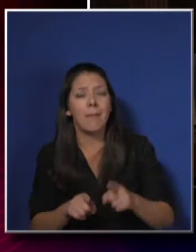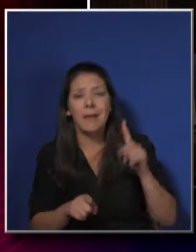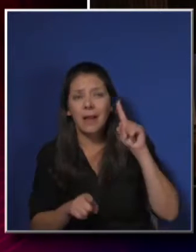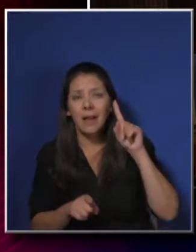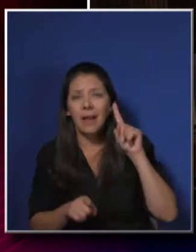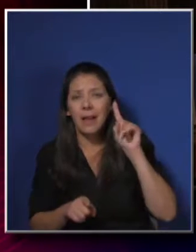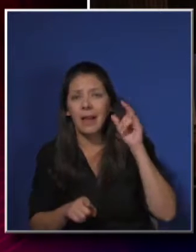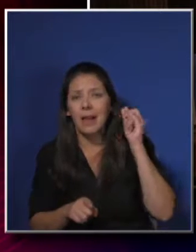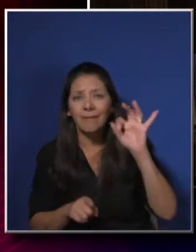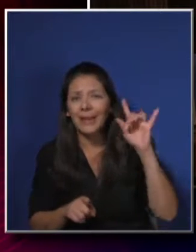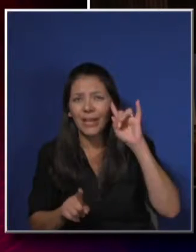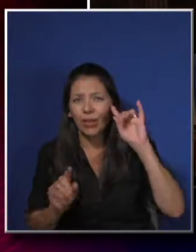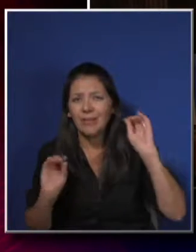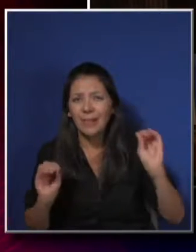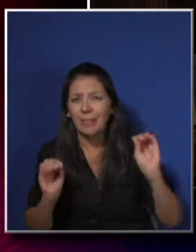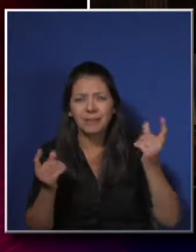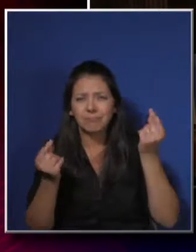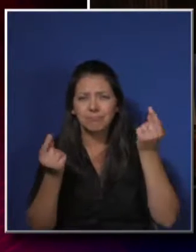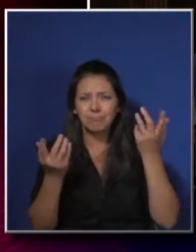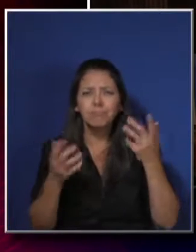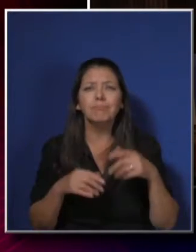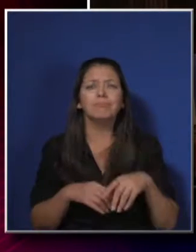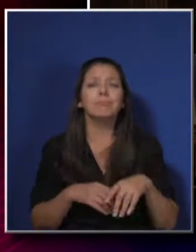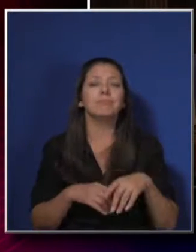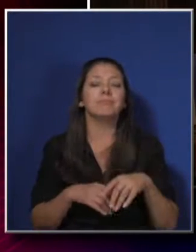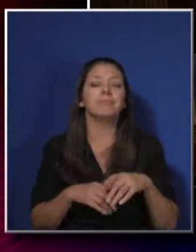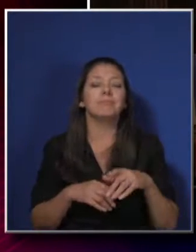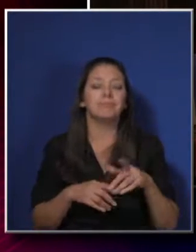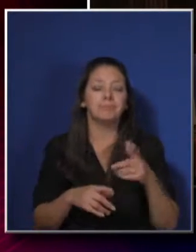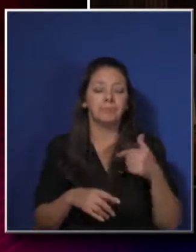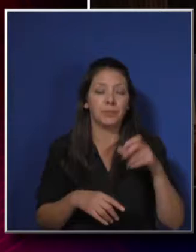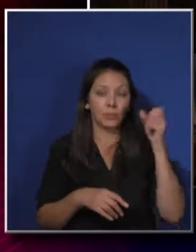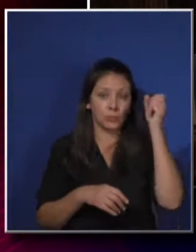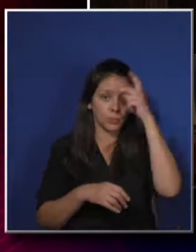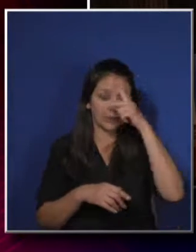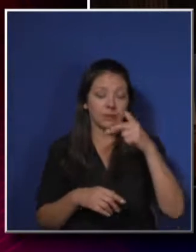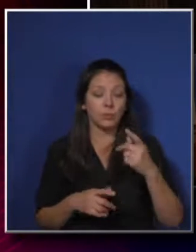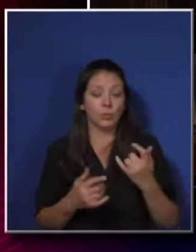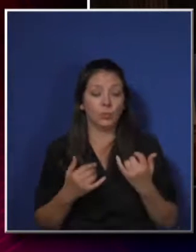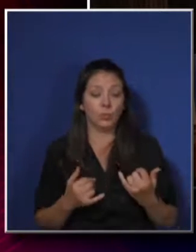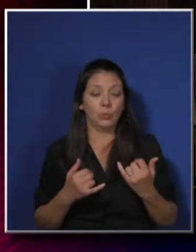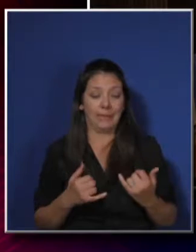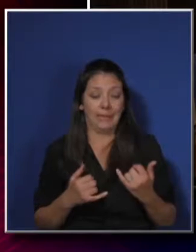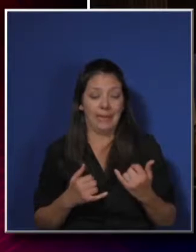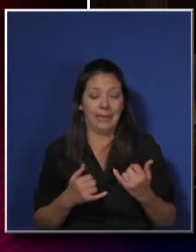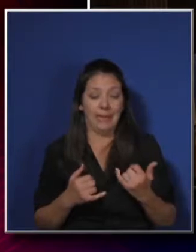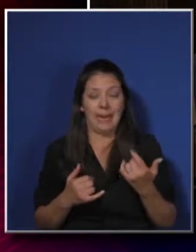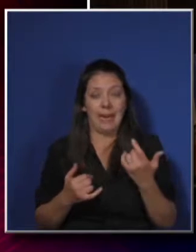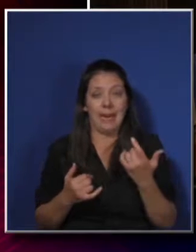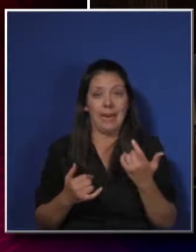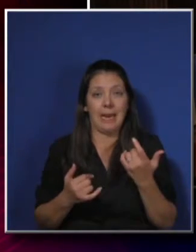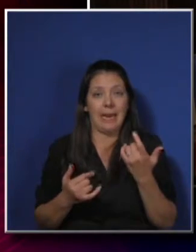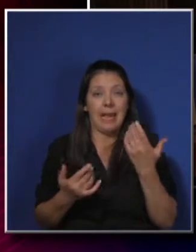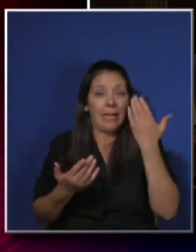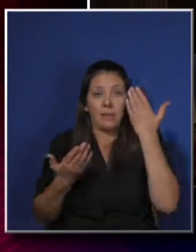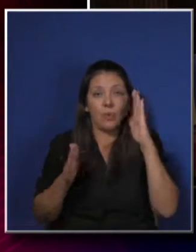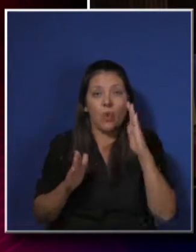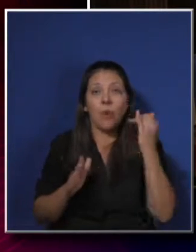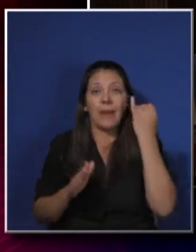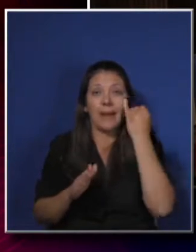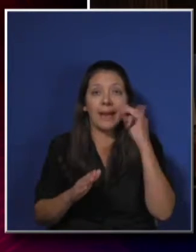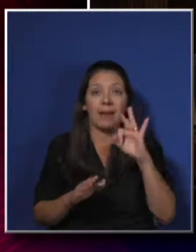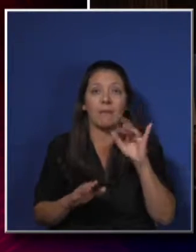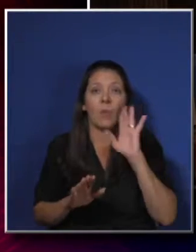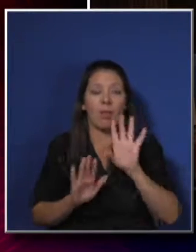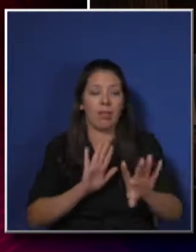nothing back, or? So as of today's date, I don't know that I will be appointed